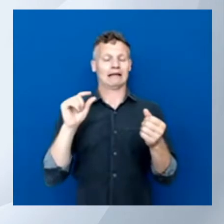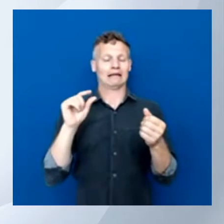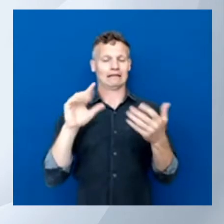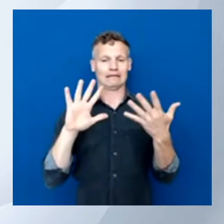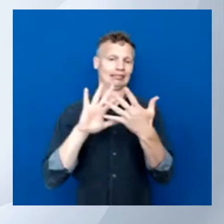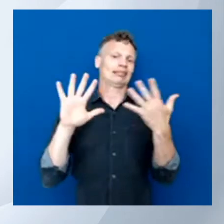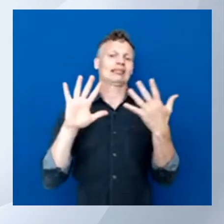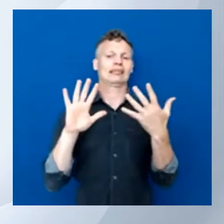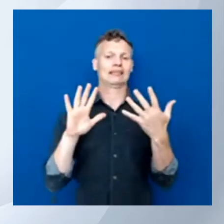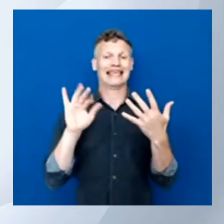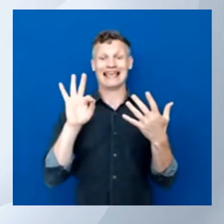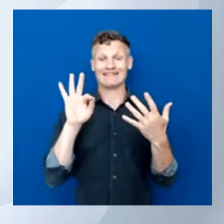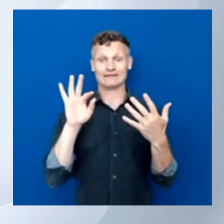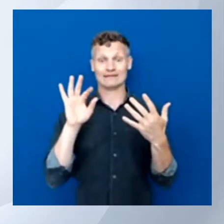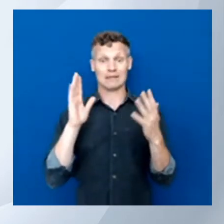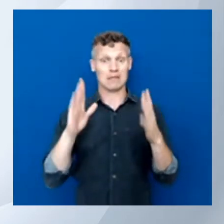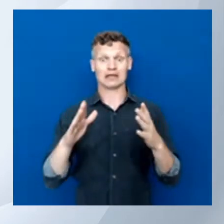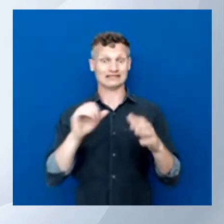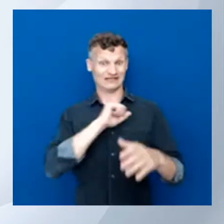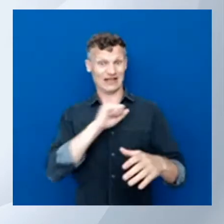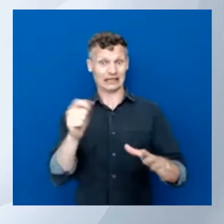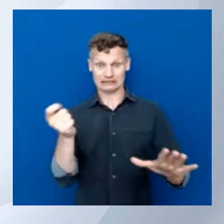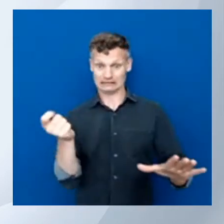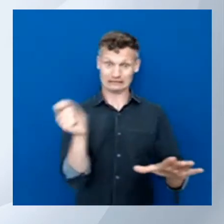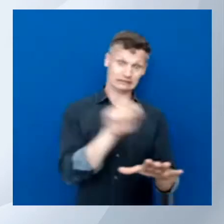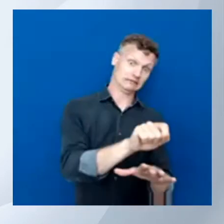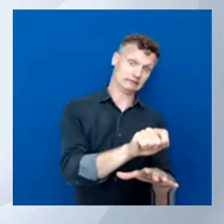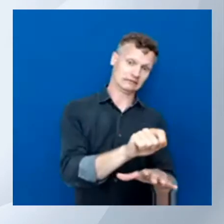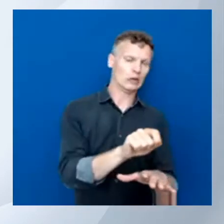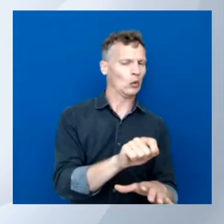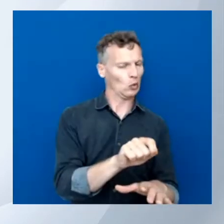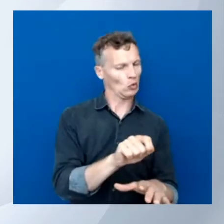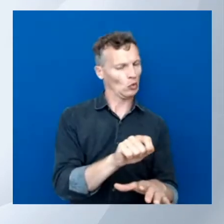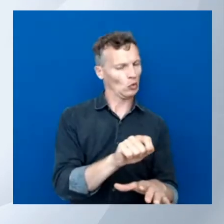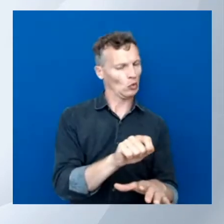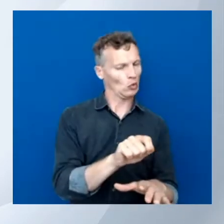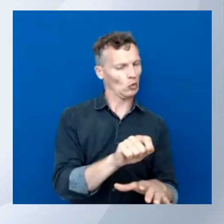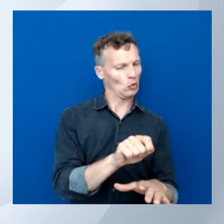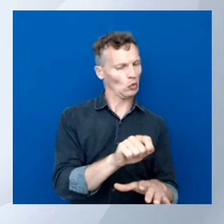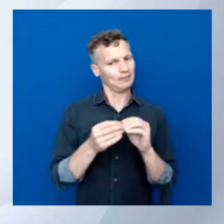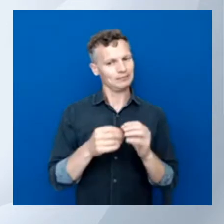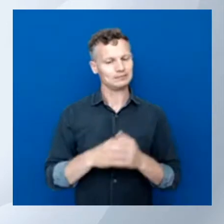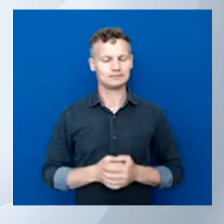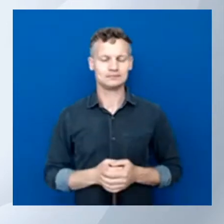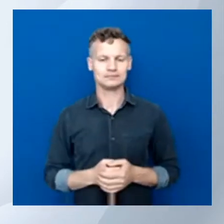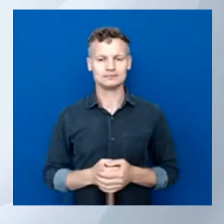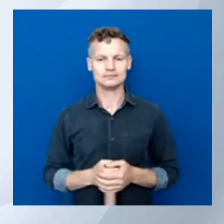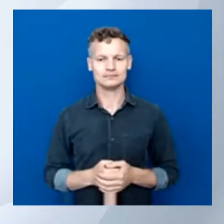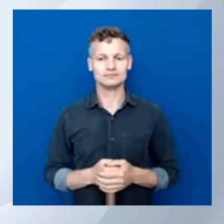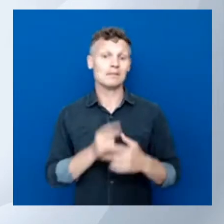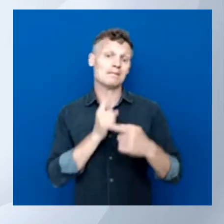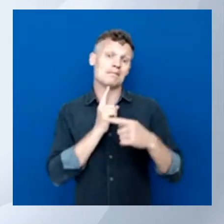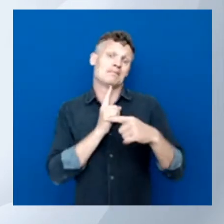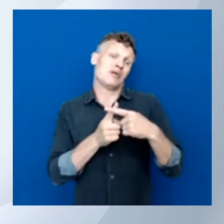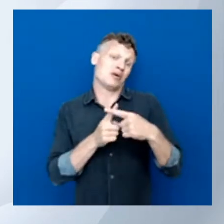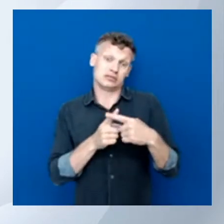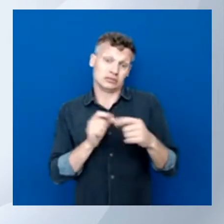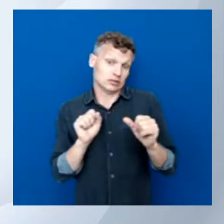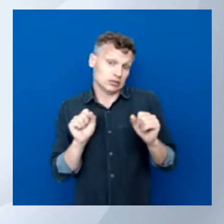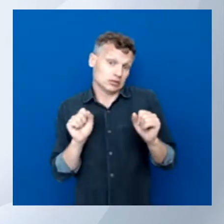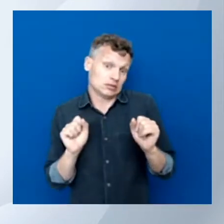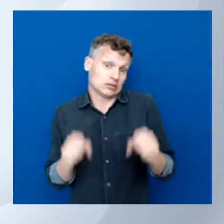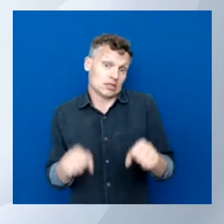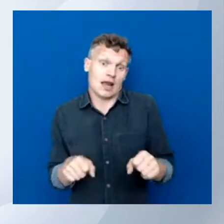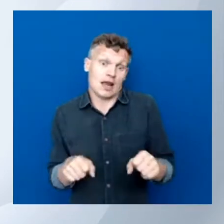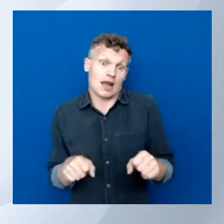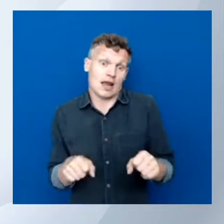problem. Furthermore, there's absolute equal chance that, I don't know, both of these regions fail.